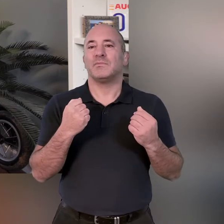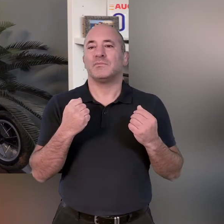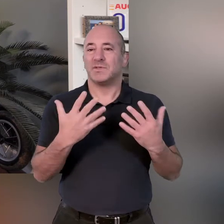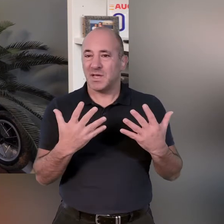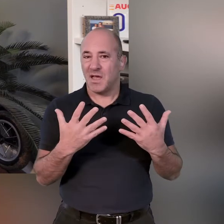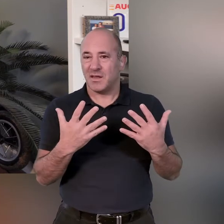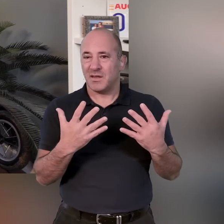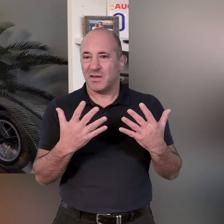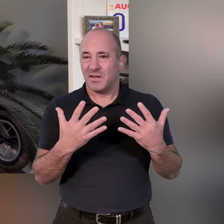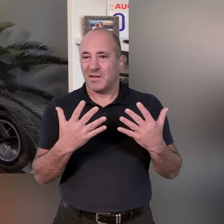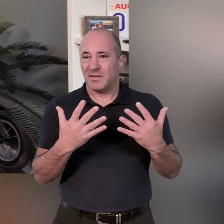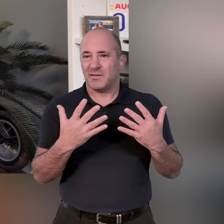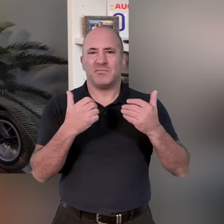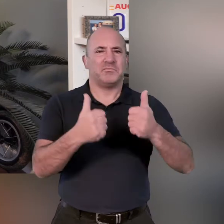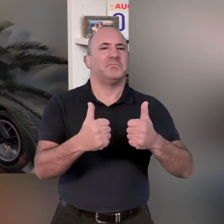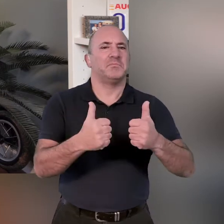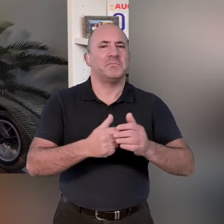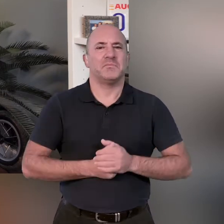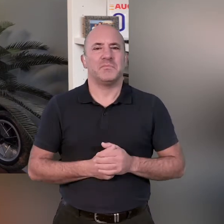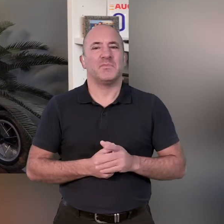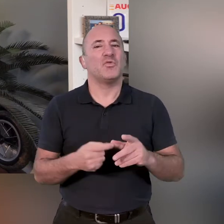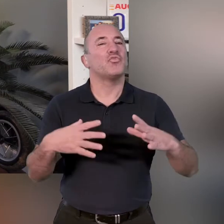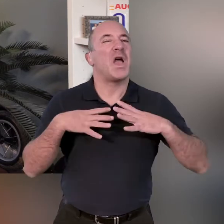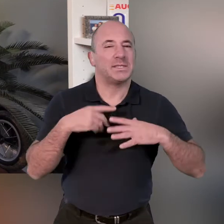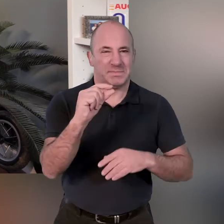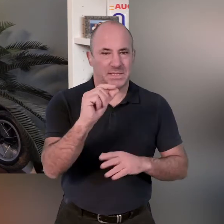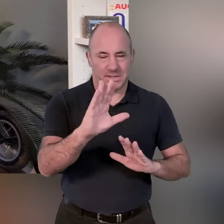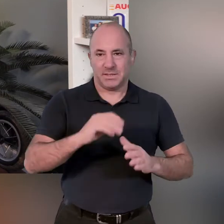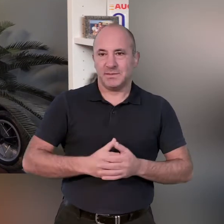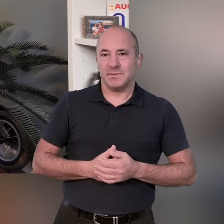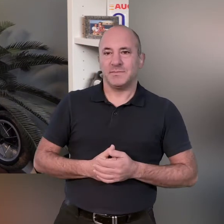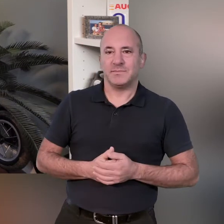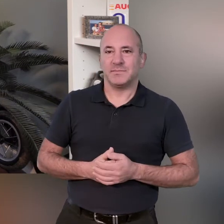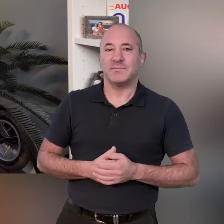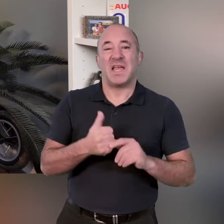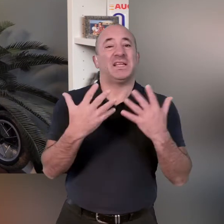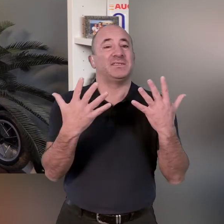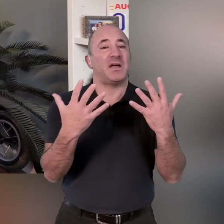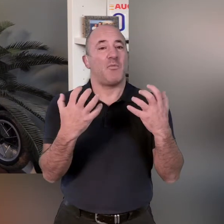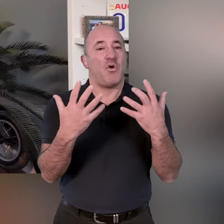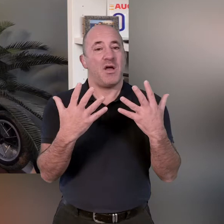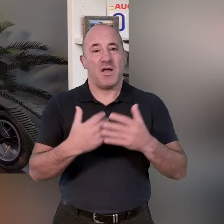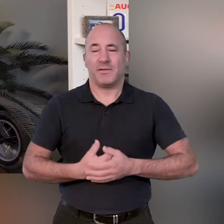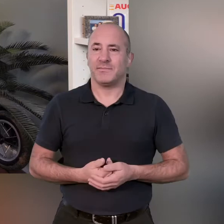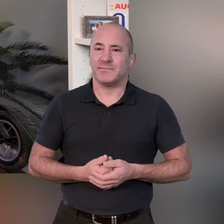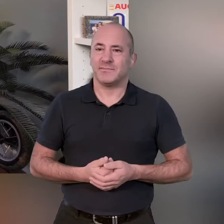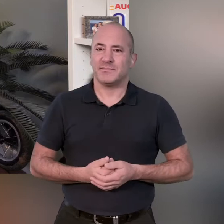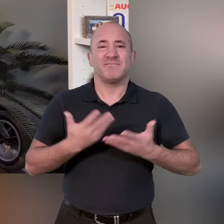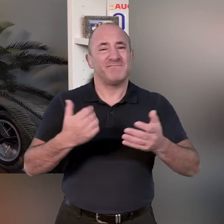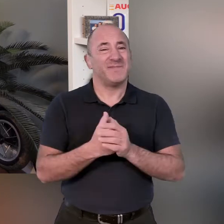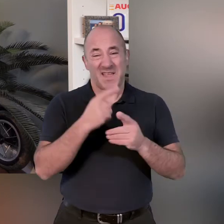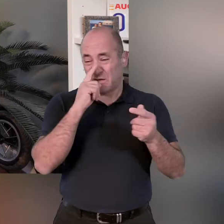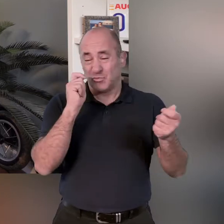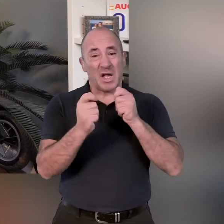9, and 10. Good work. Little bit of a rest here, and then we're going to go for another 10. Now, as I